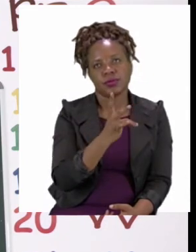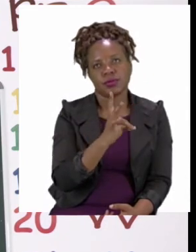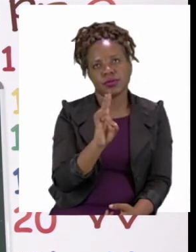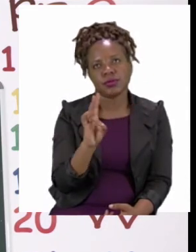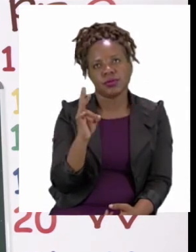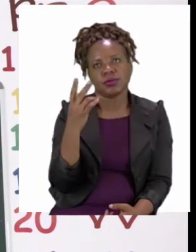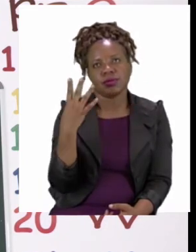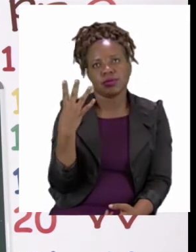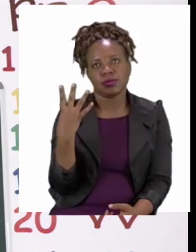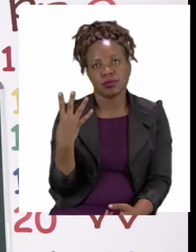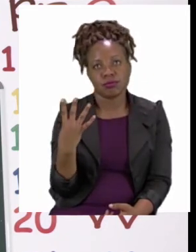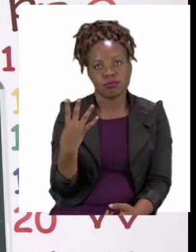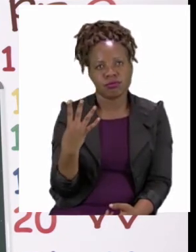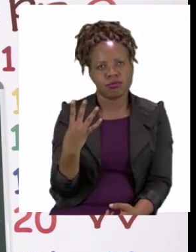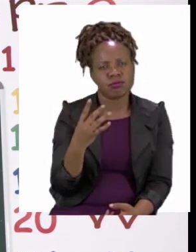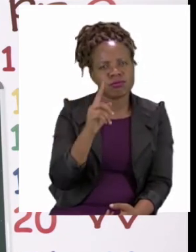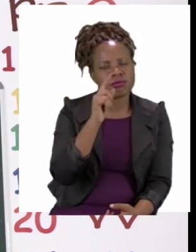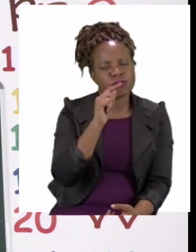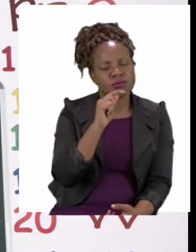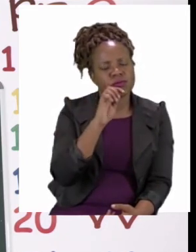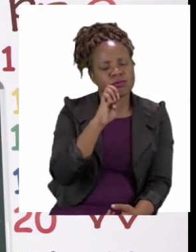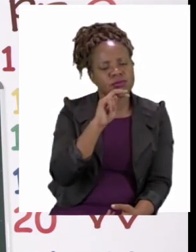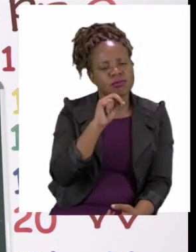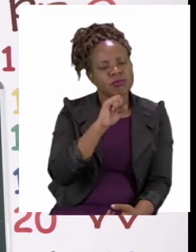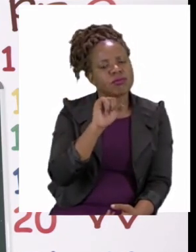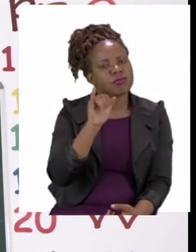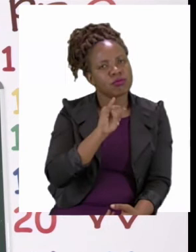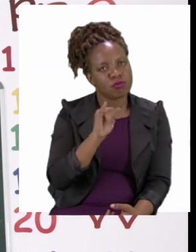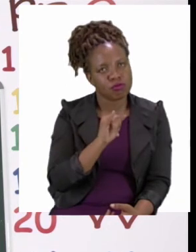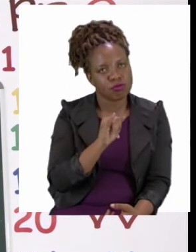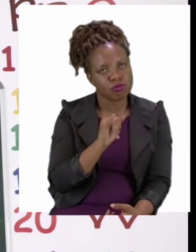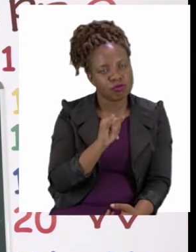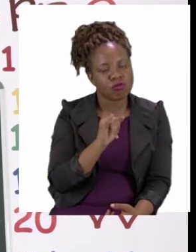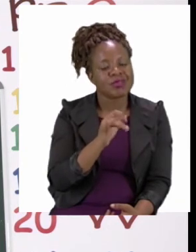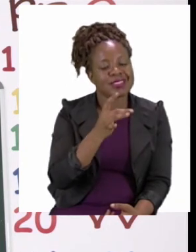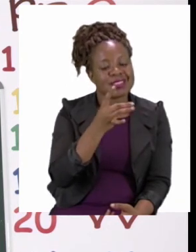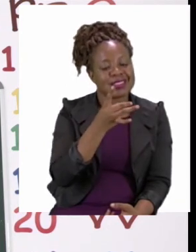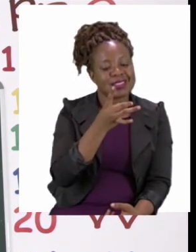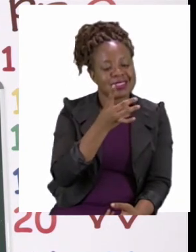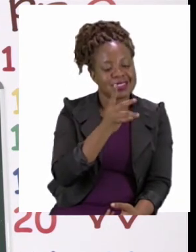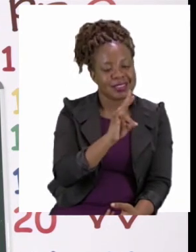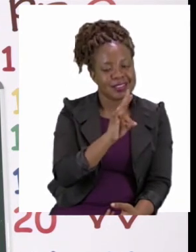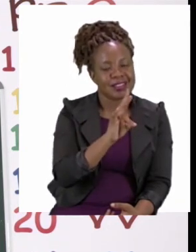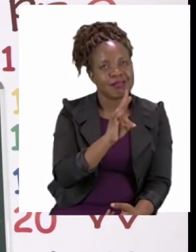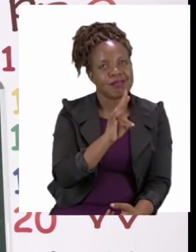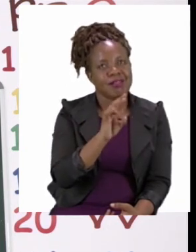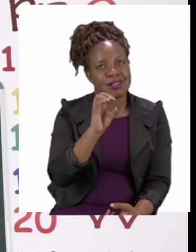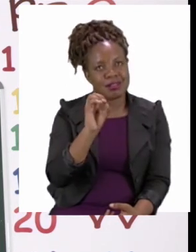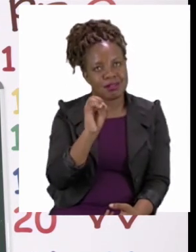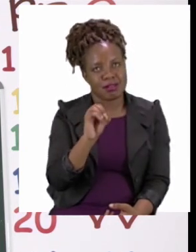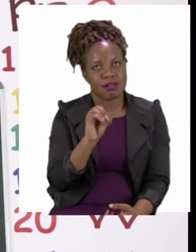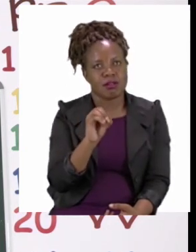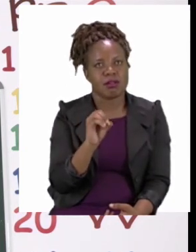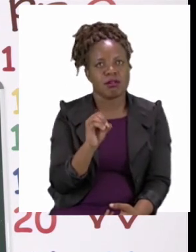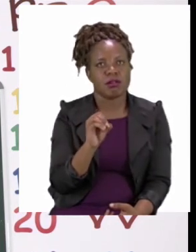And our tens is 70. So we're going to write our 70